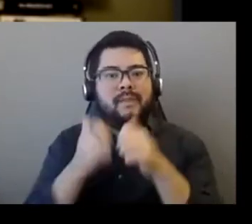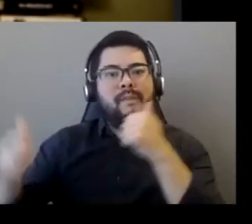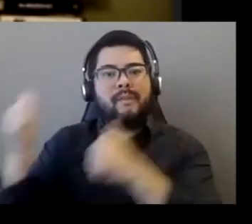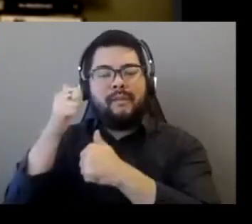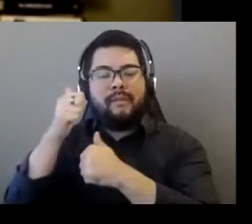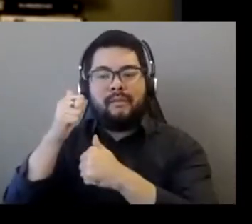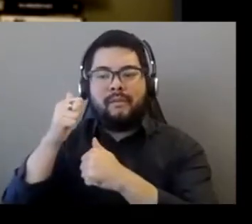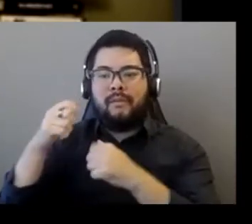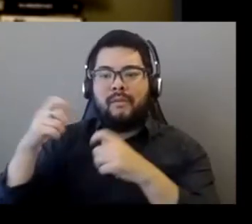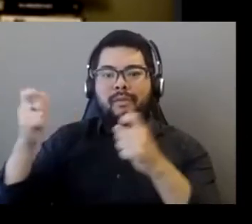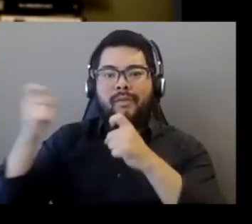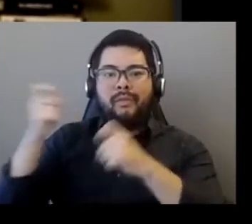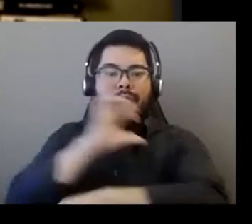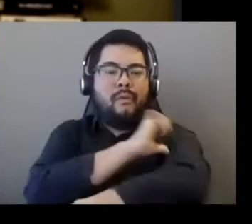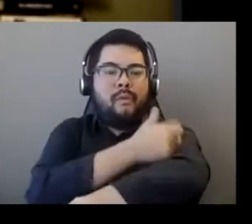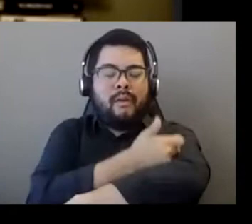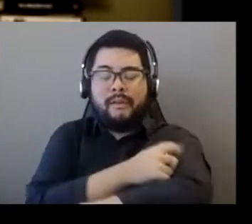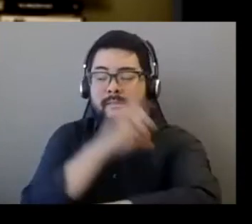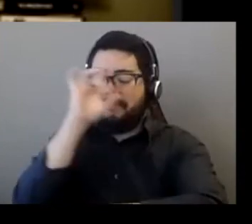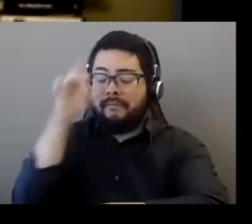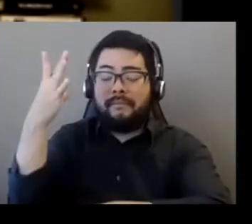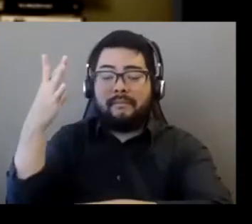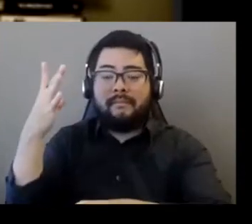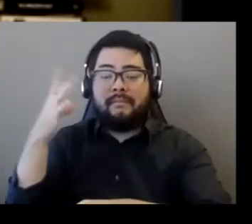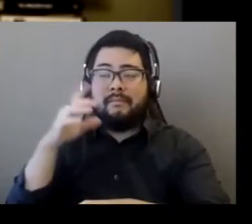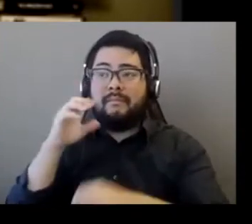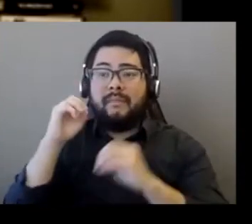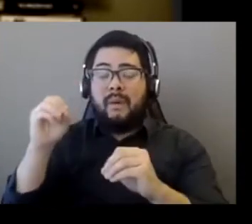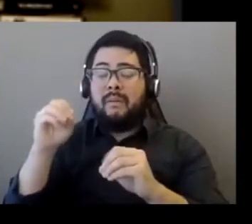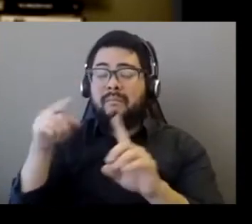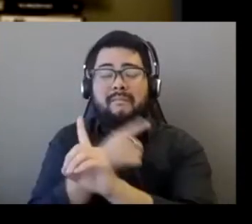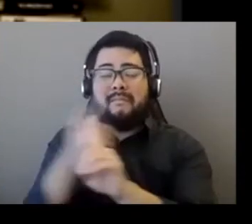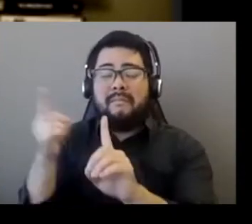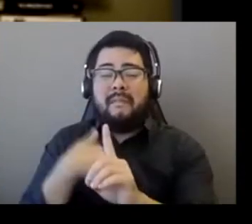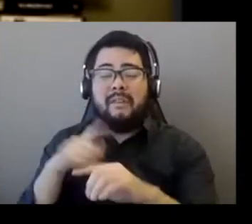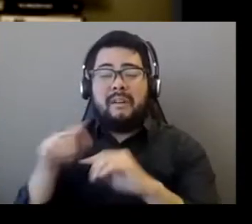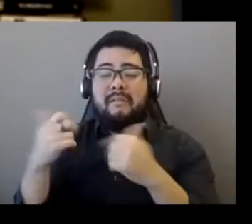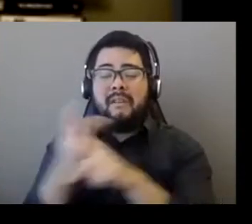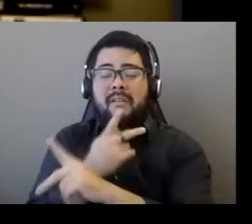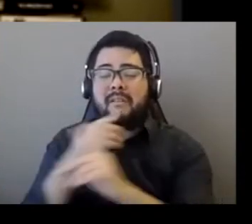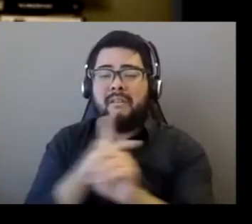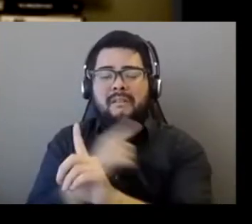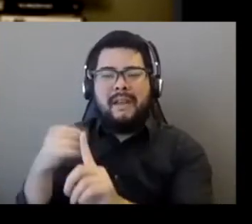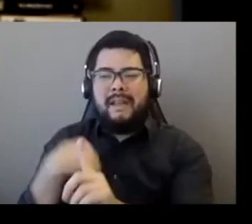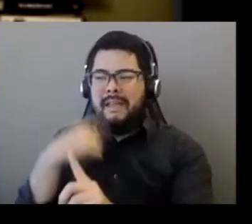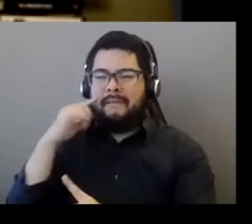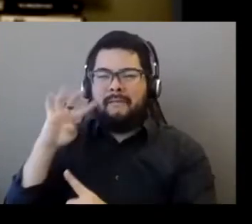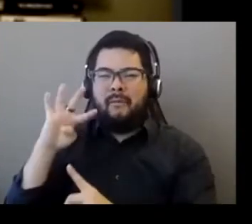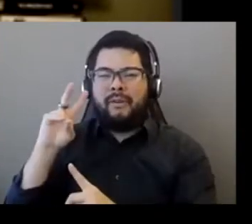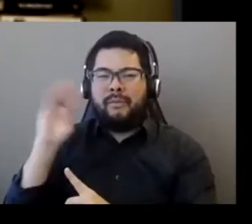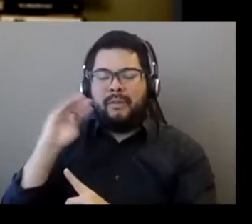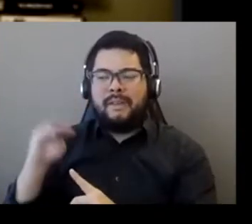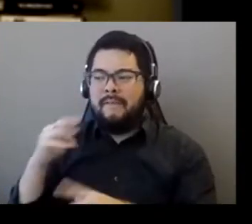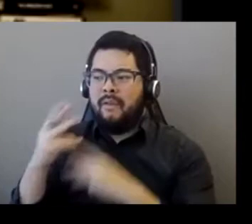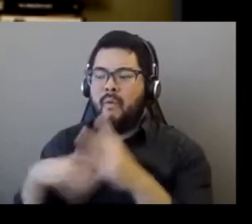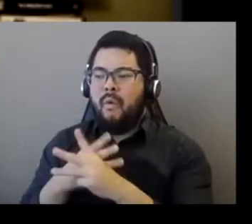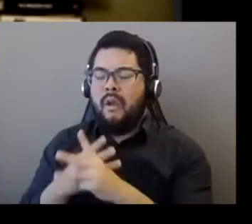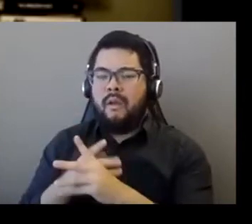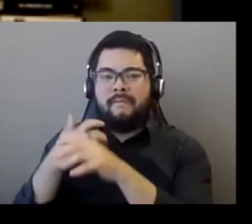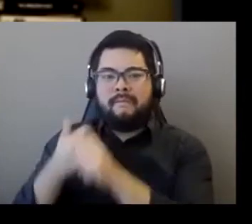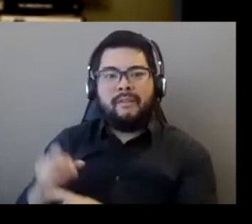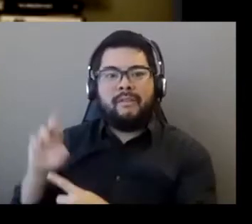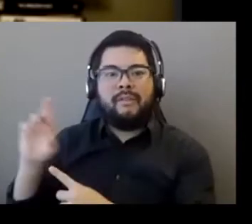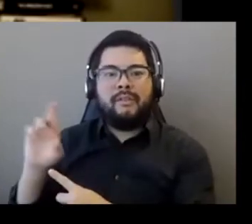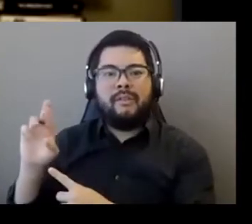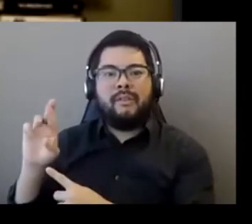nonsense, illogical party, which captures, I don't know, 38, 40%, 42% of the vote. That's the Republican Party. Then